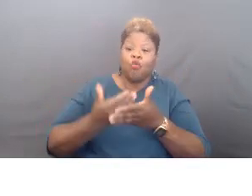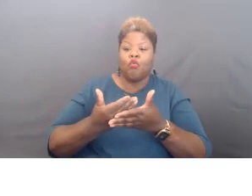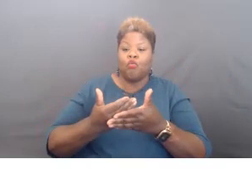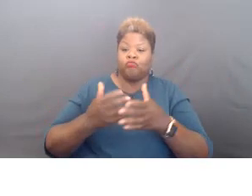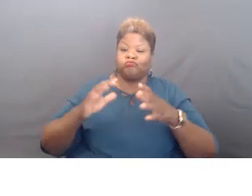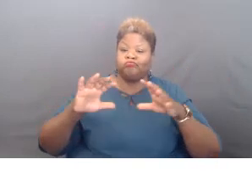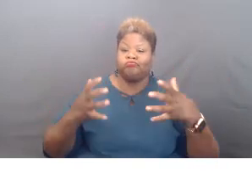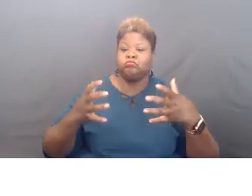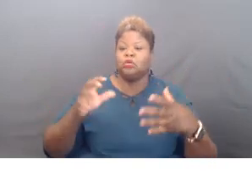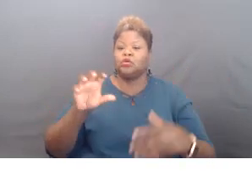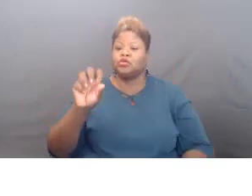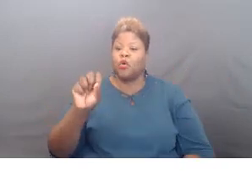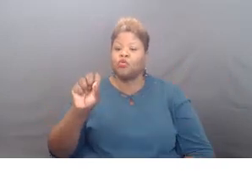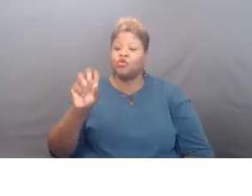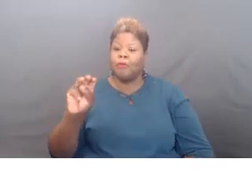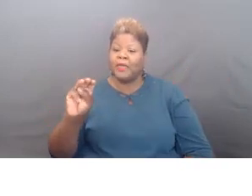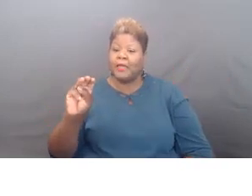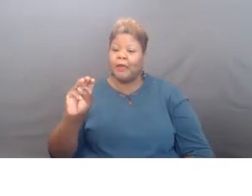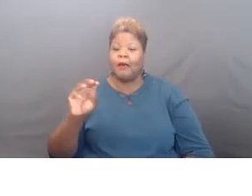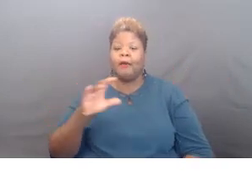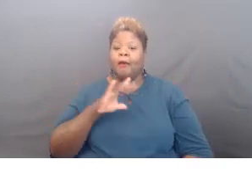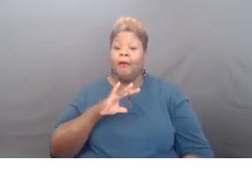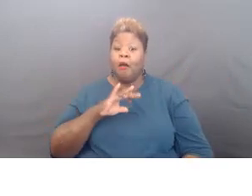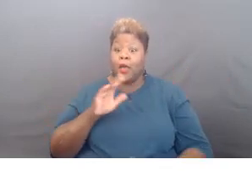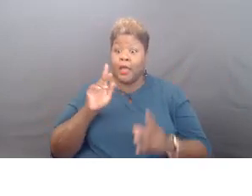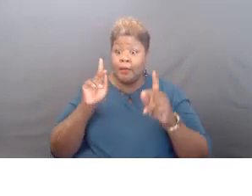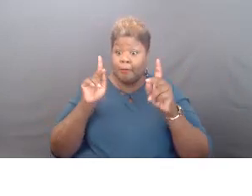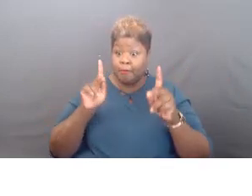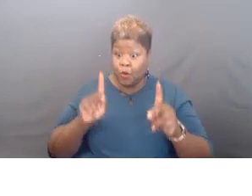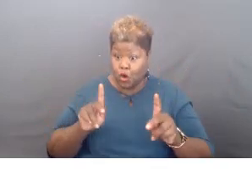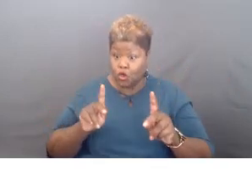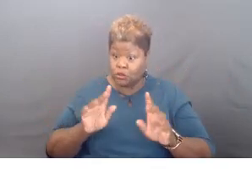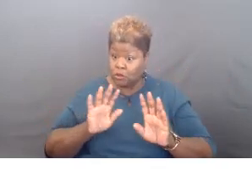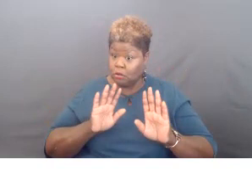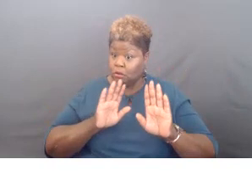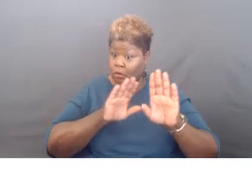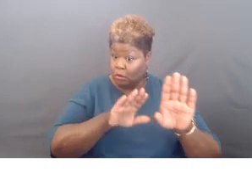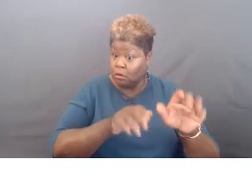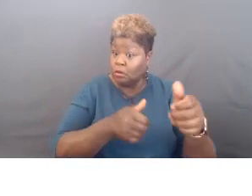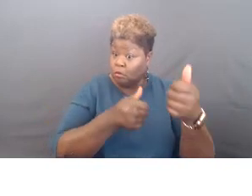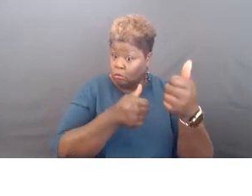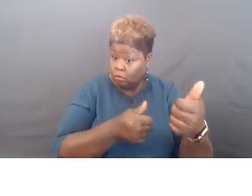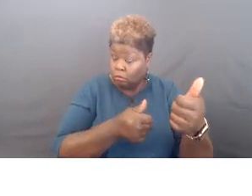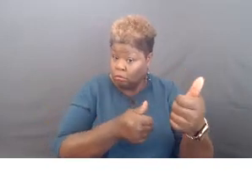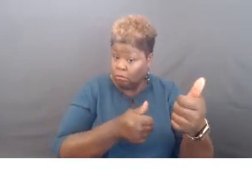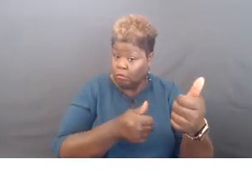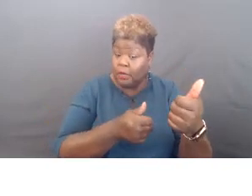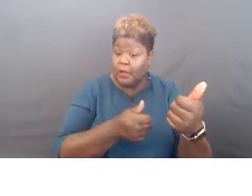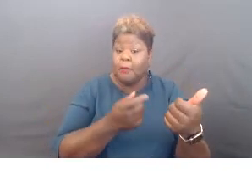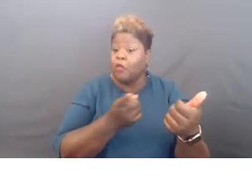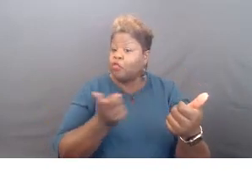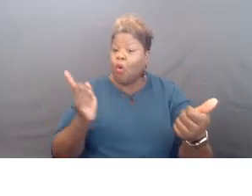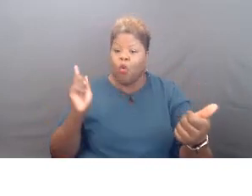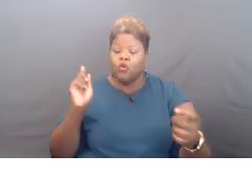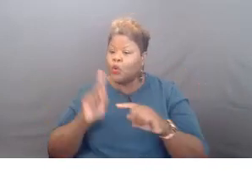along with any in-person action really makes things inclusive for people who are unable to